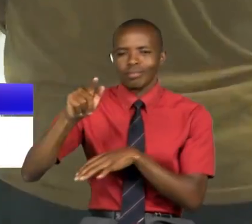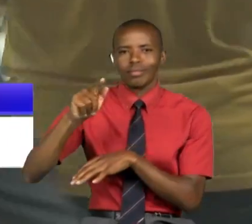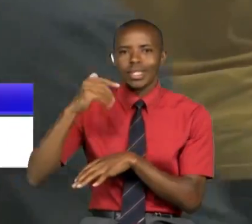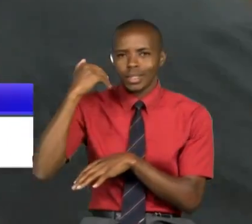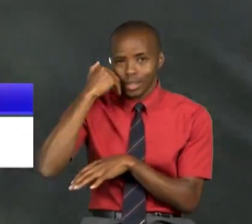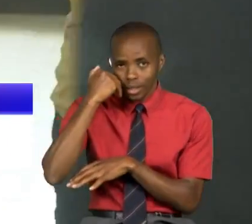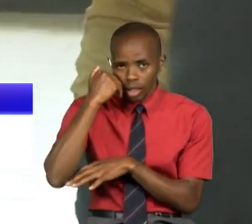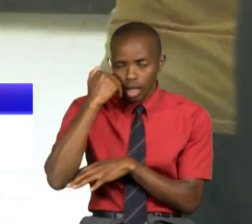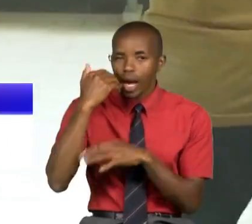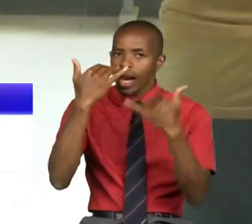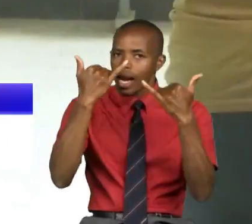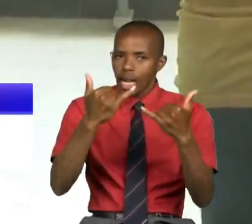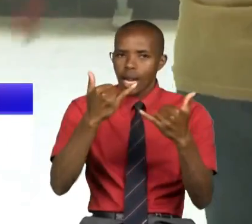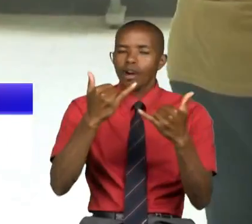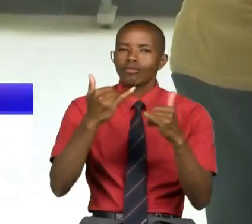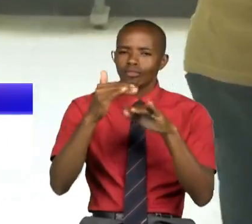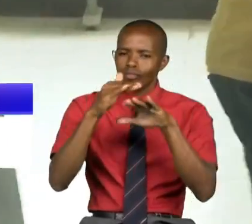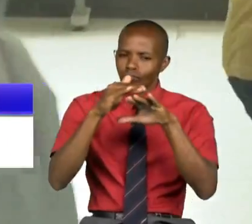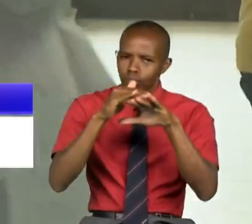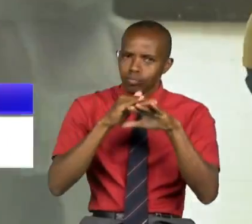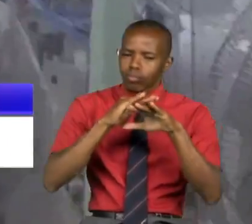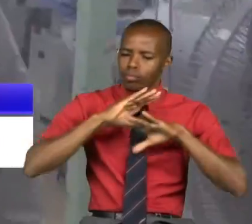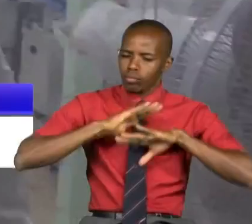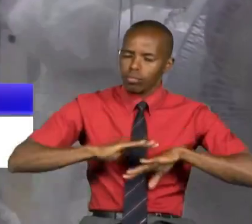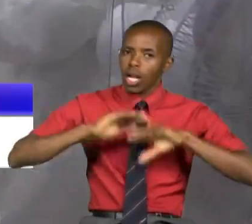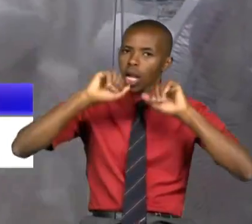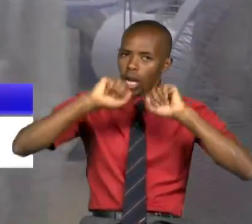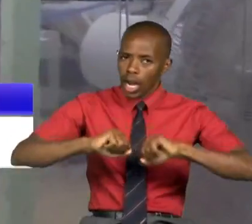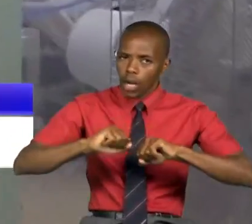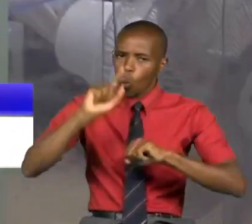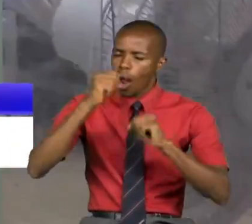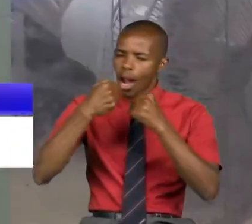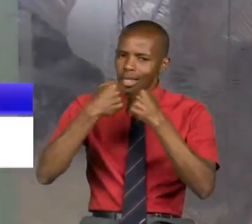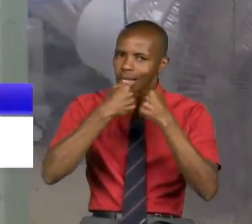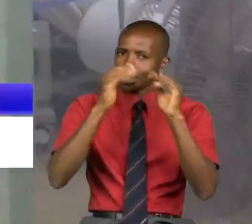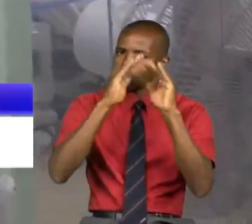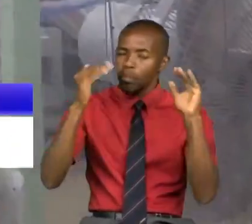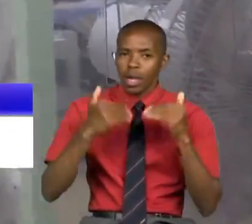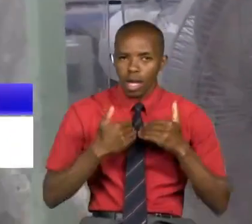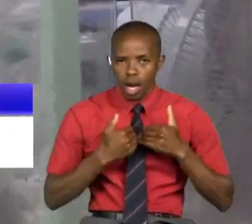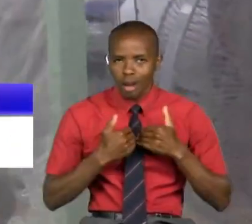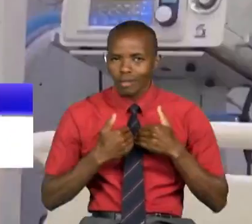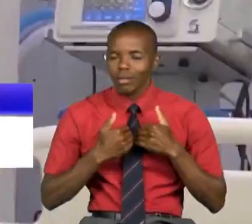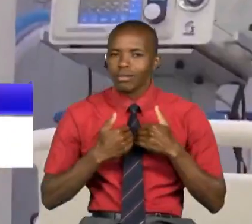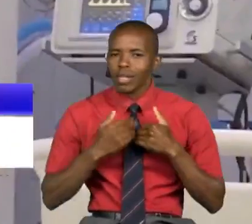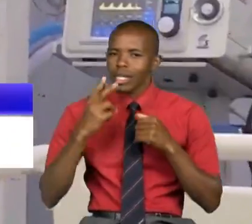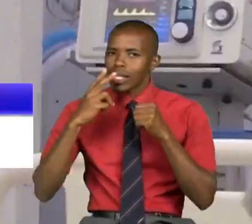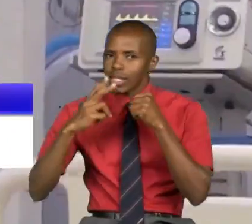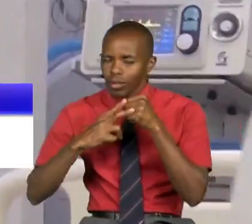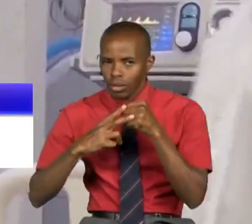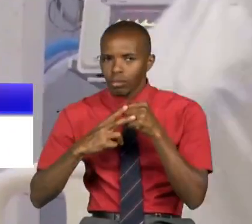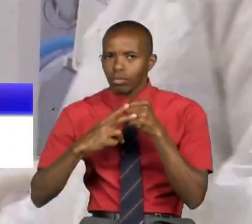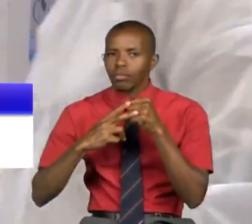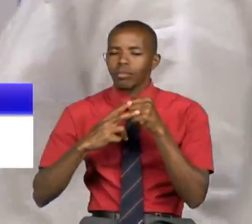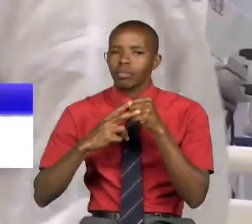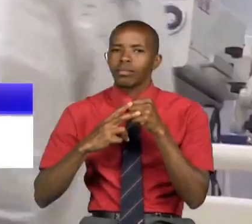coronavirus, can now slowly begin breathing freely. One of the big challenges, our colleagues, nearly 750 people. India's